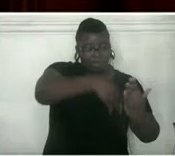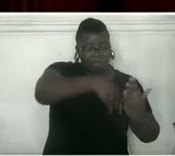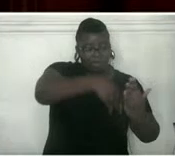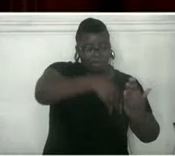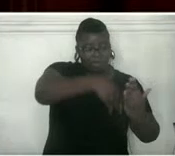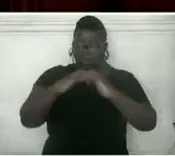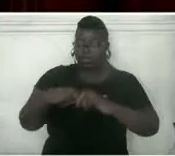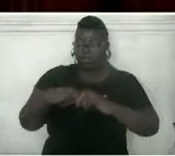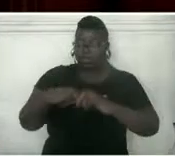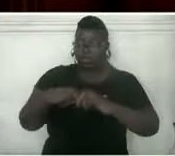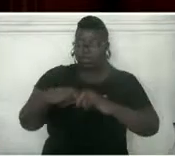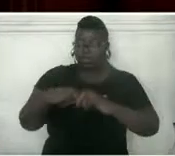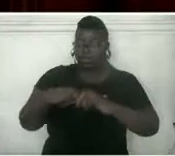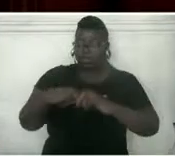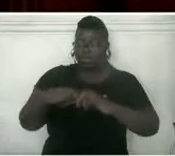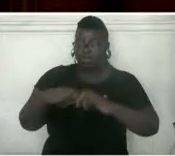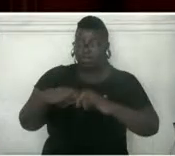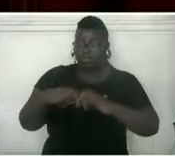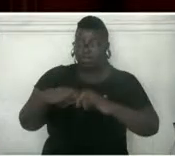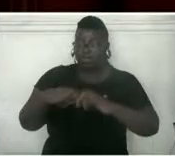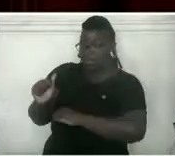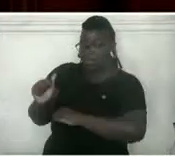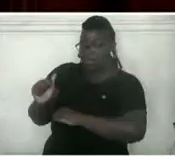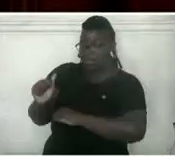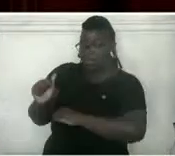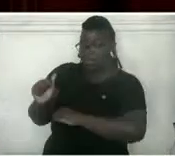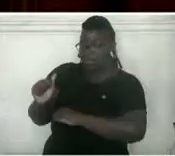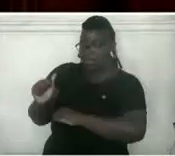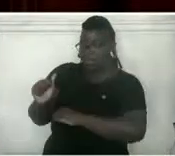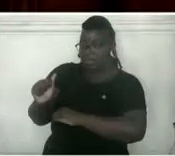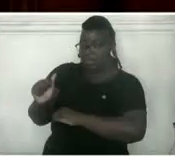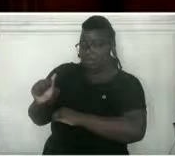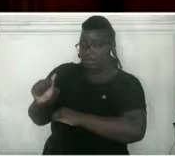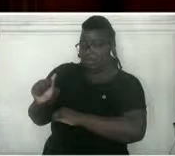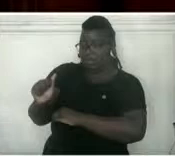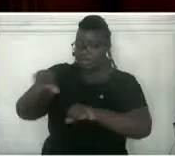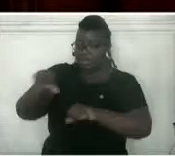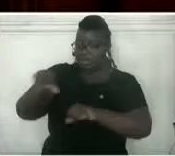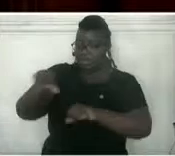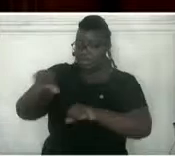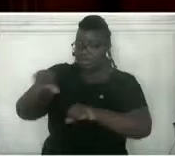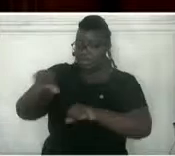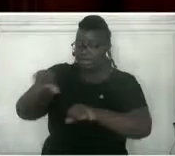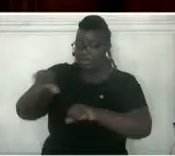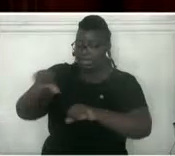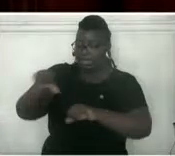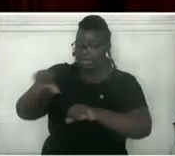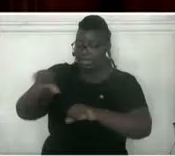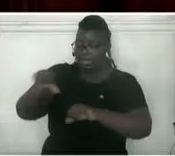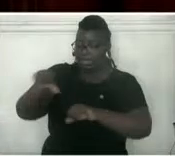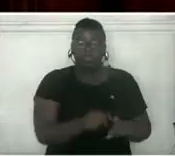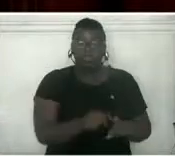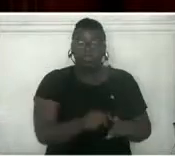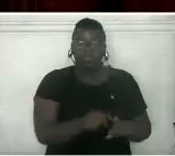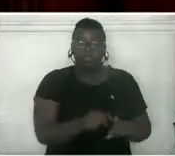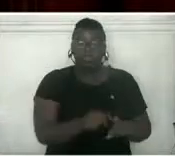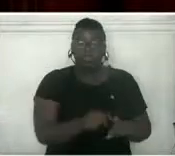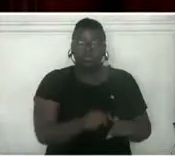soda chlorine chemical production plant. These will have collective value of over